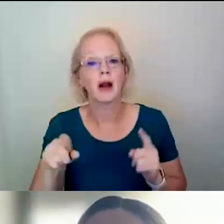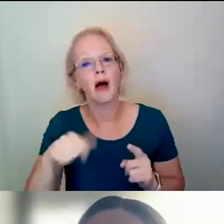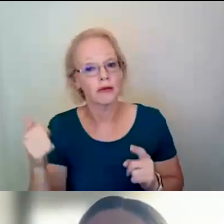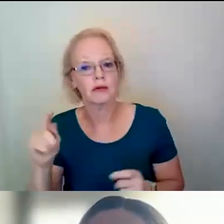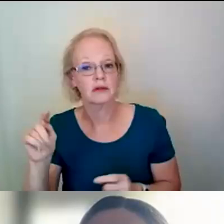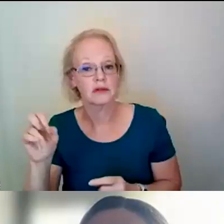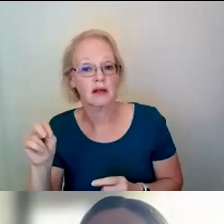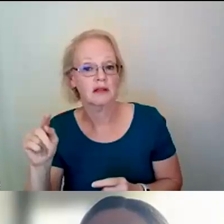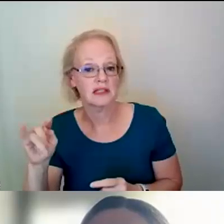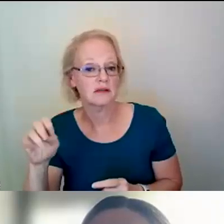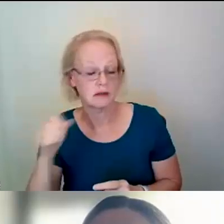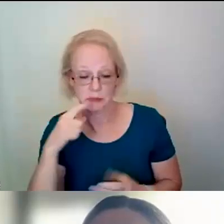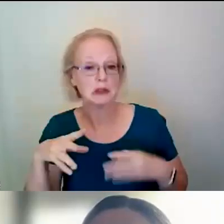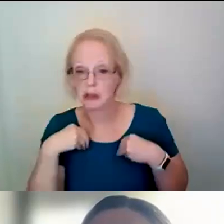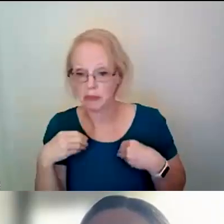are